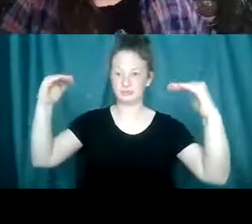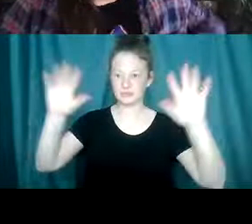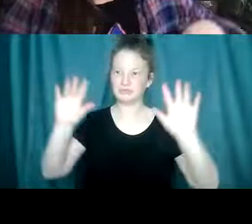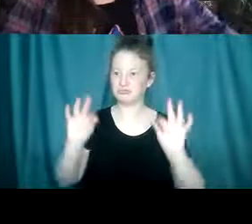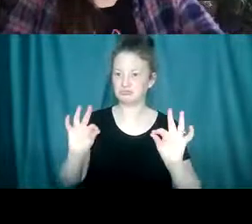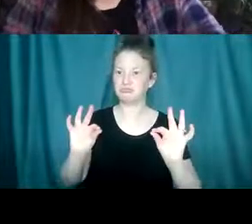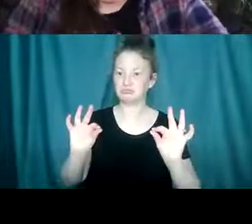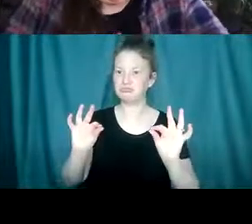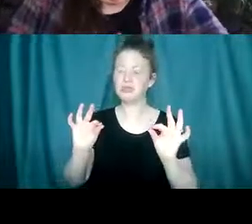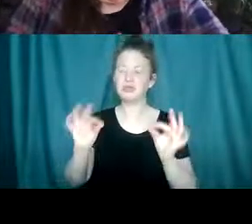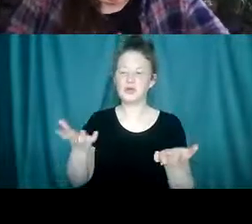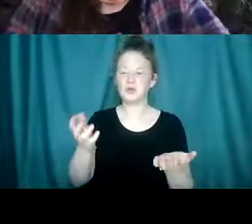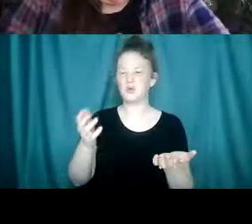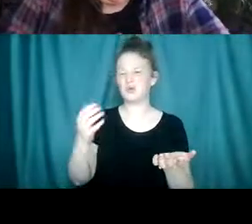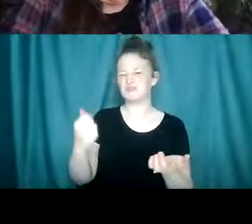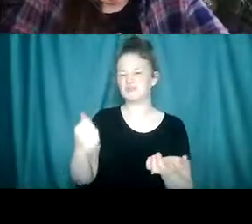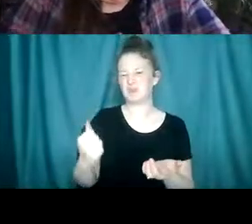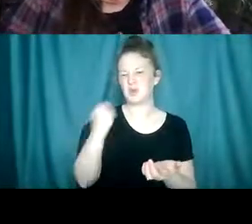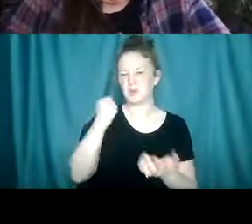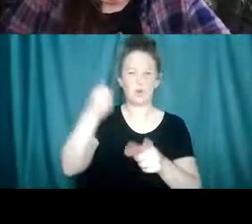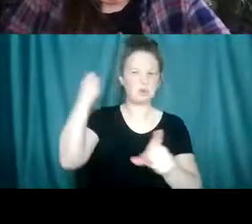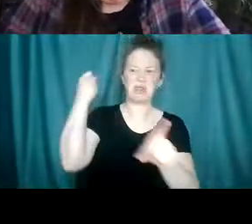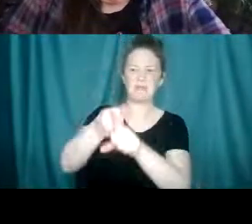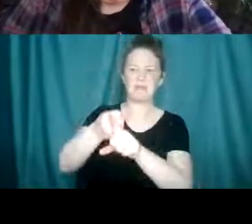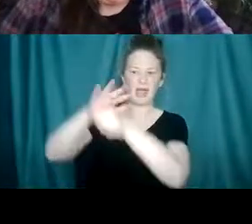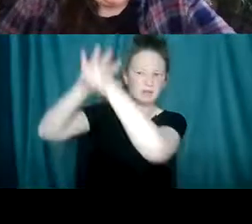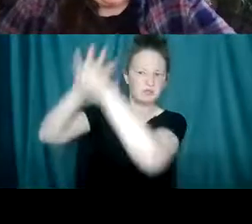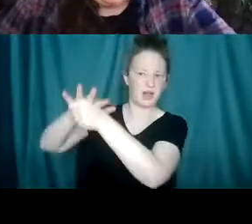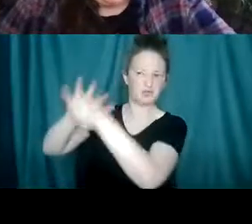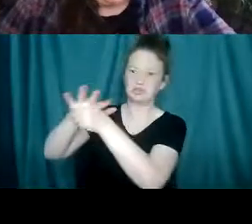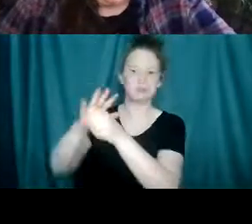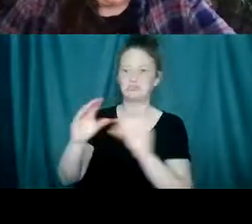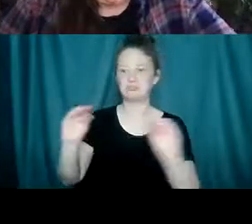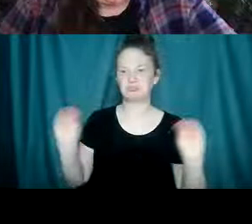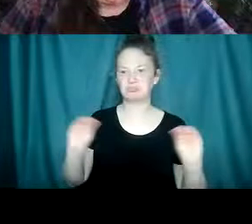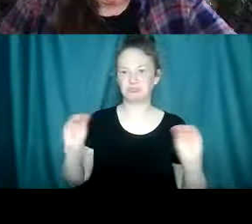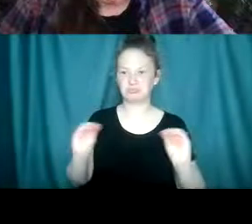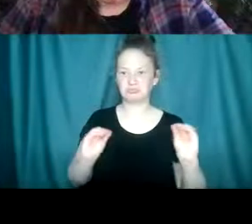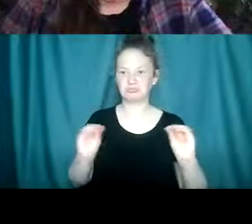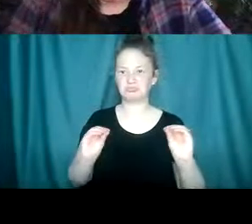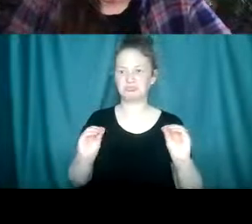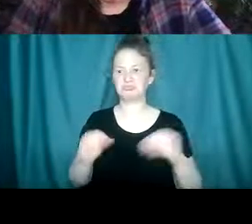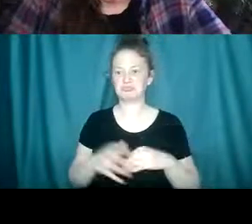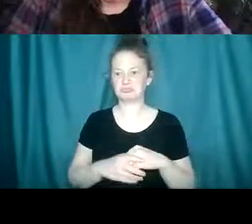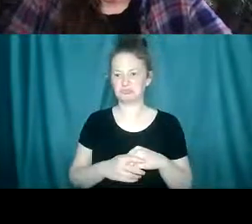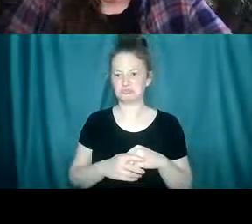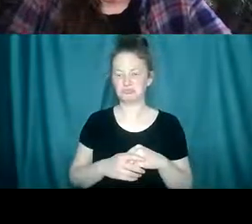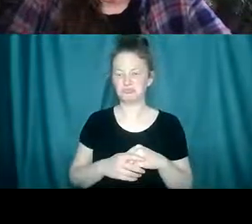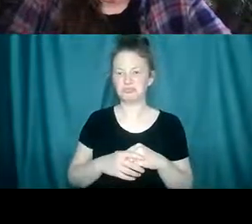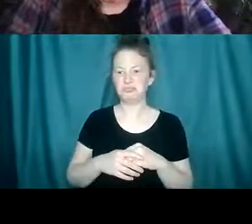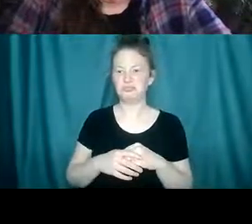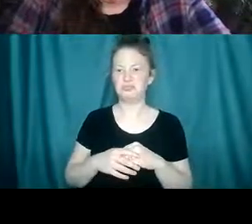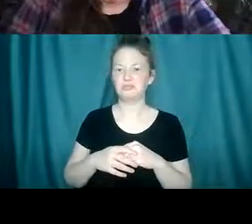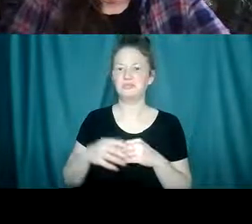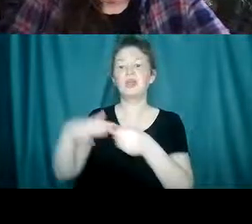really it's not going to make a global change. It will probably affect the atmospheric concentration of gases in the